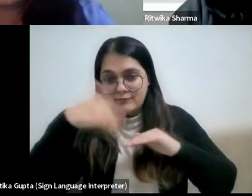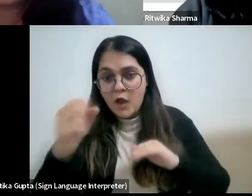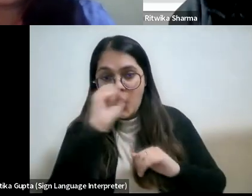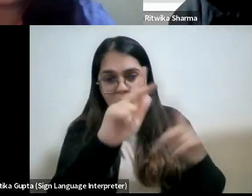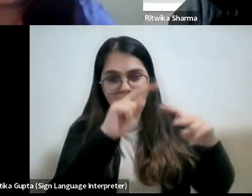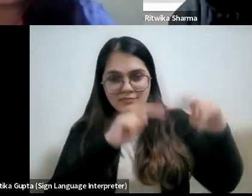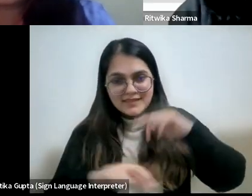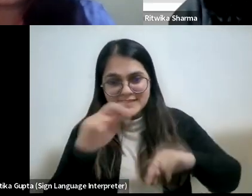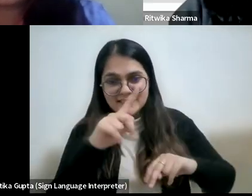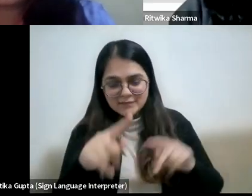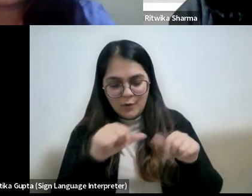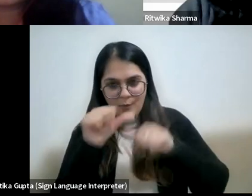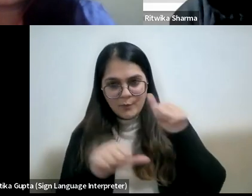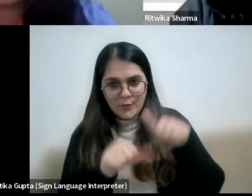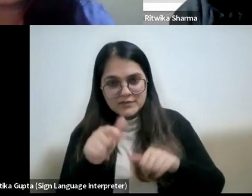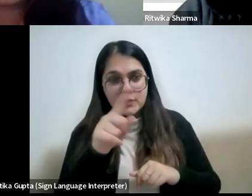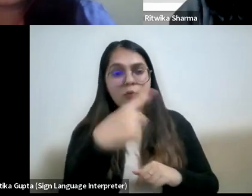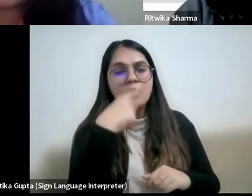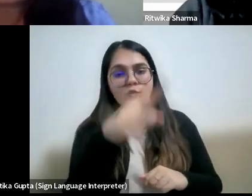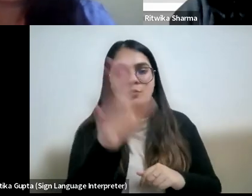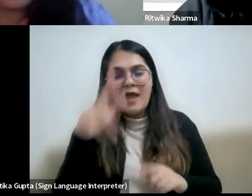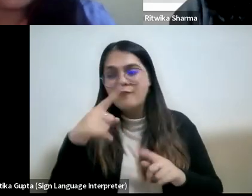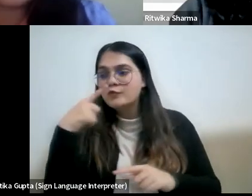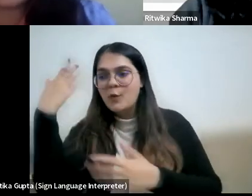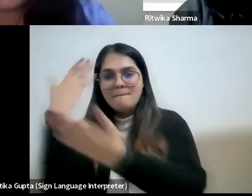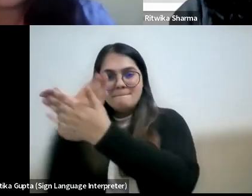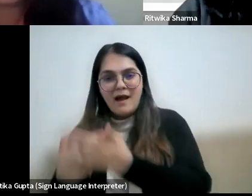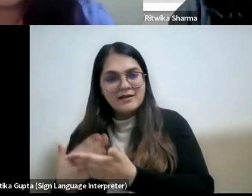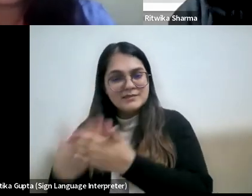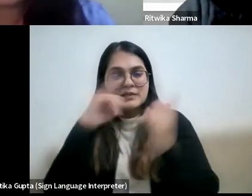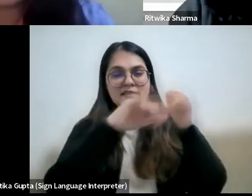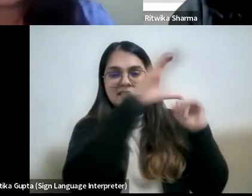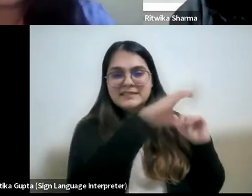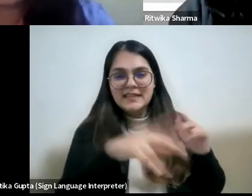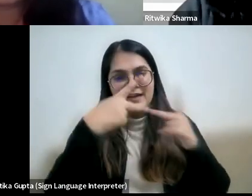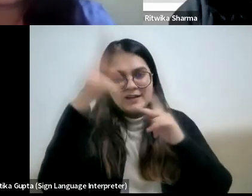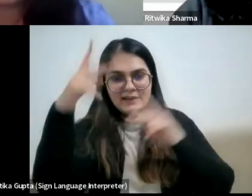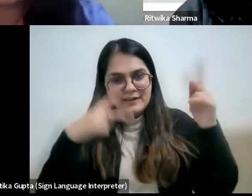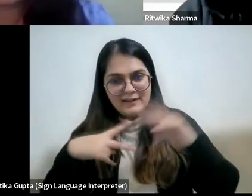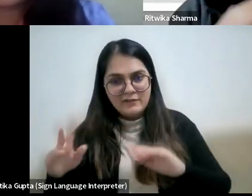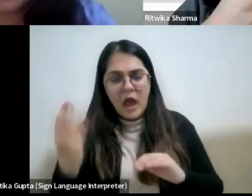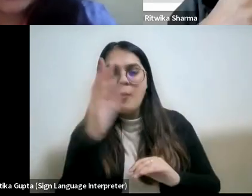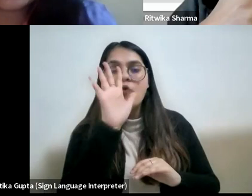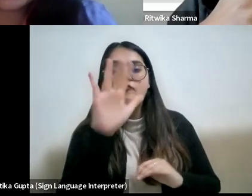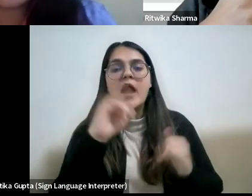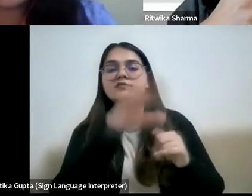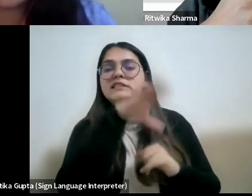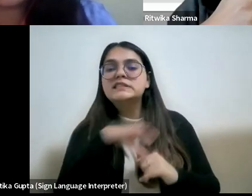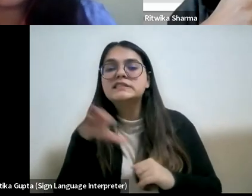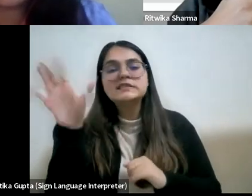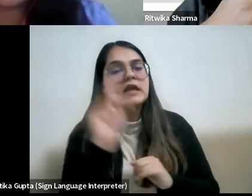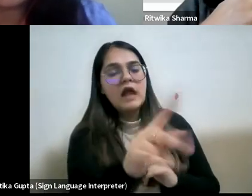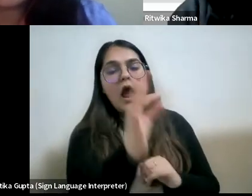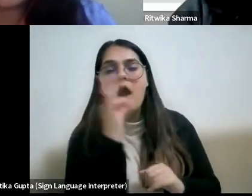methodology. You mentioned that you interacted with participants across certain states, if I'm not mistaken, across 5 states. Right.